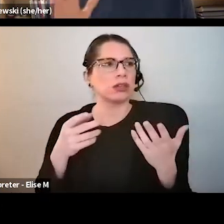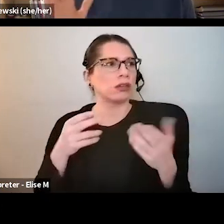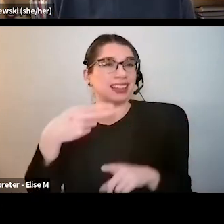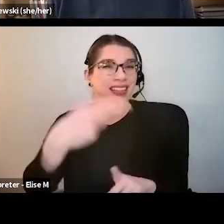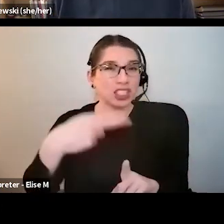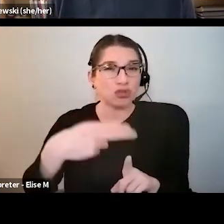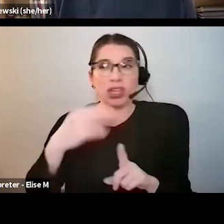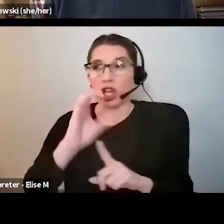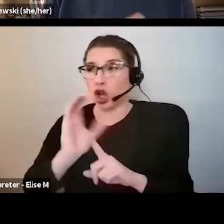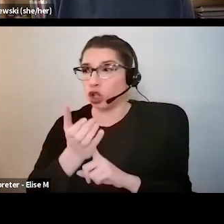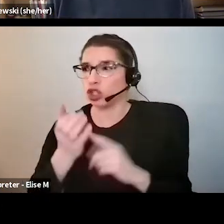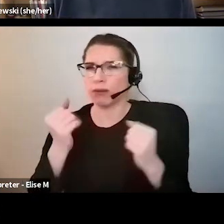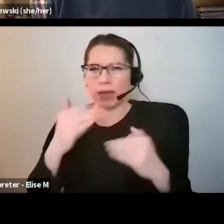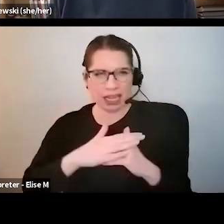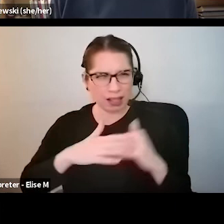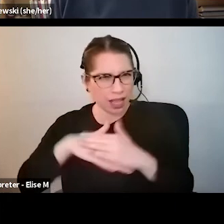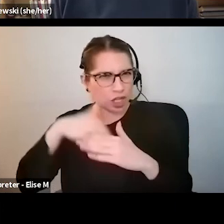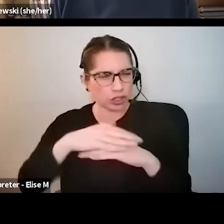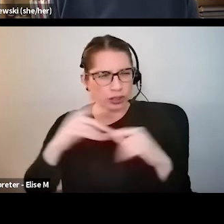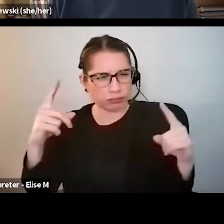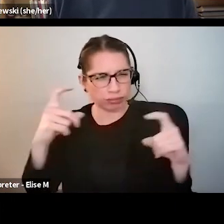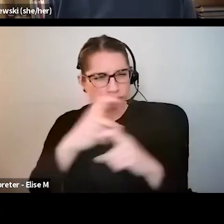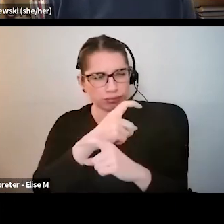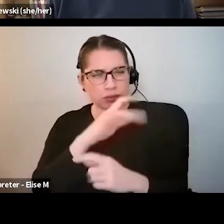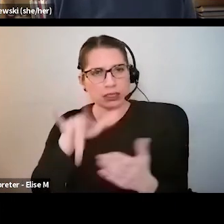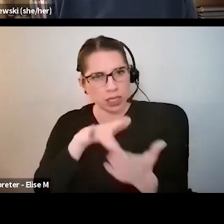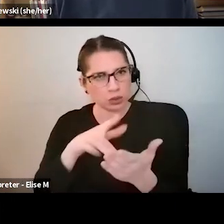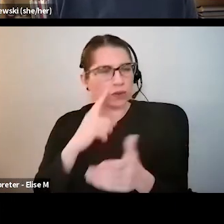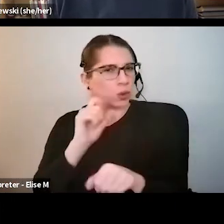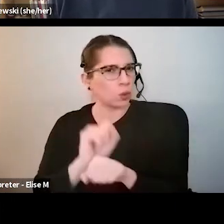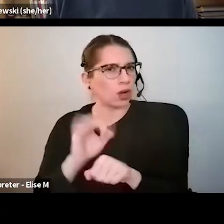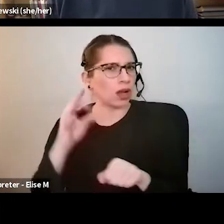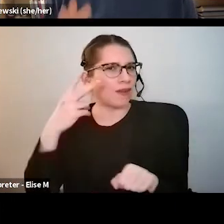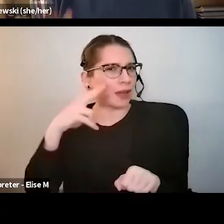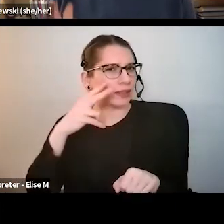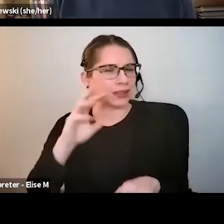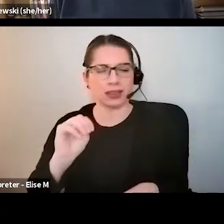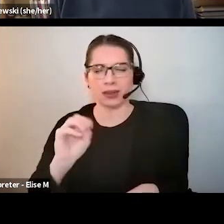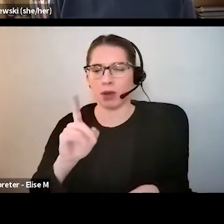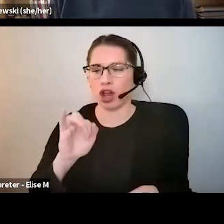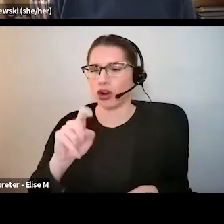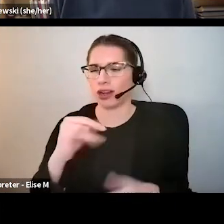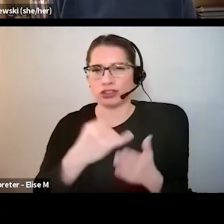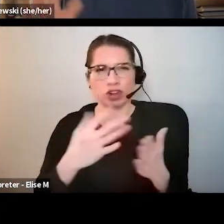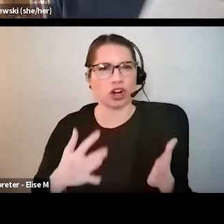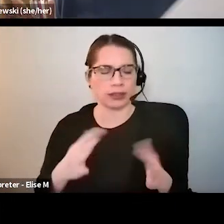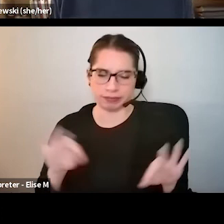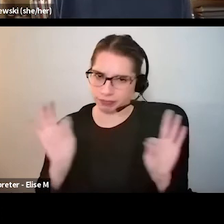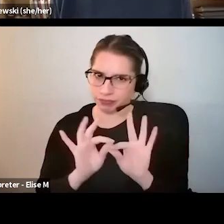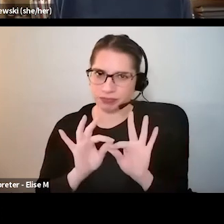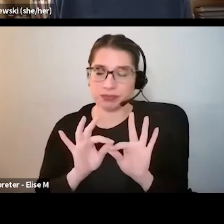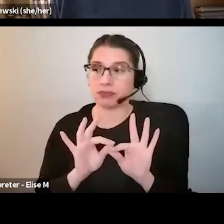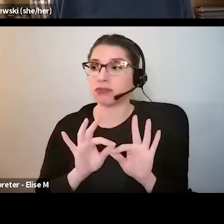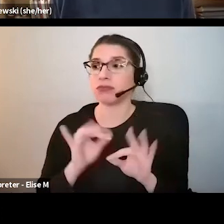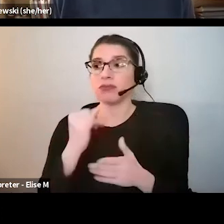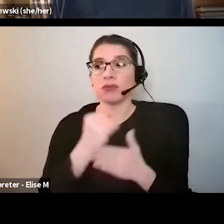history and culture were central to the work of Mexican modernist artists. The art of this time, and what we'll soon